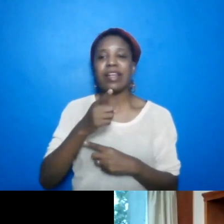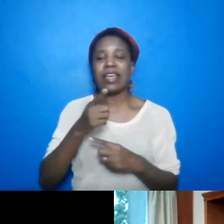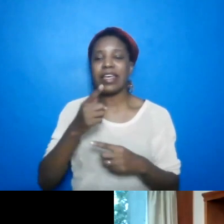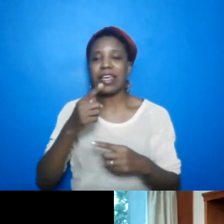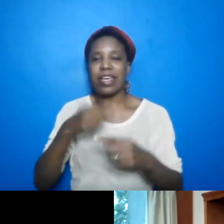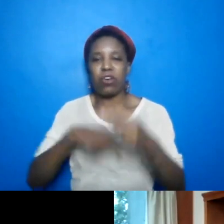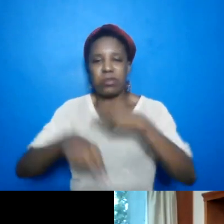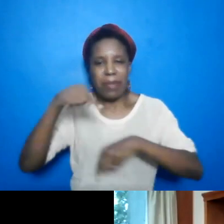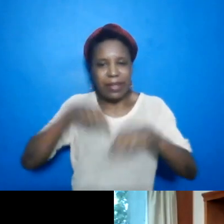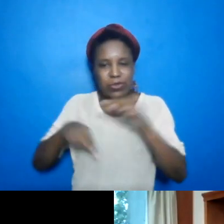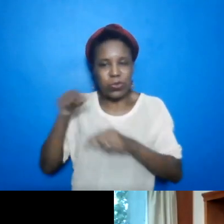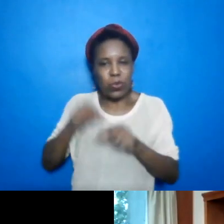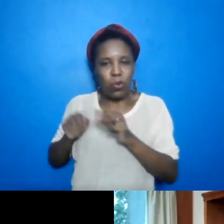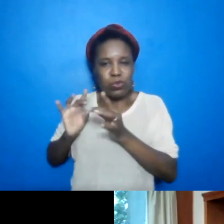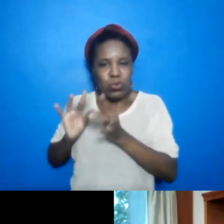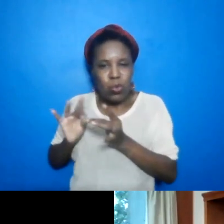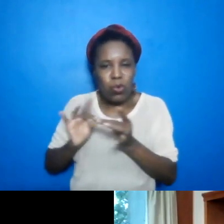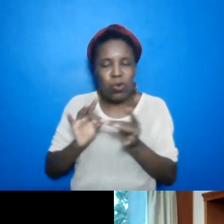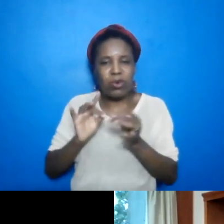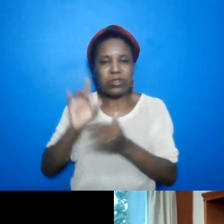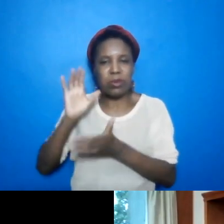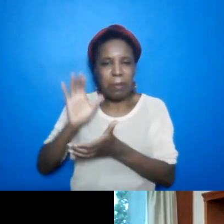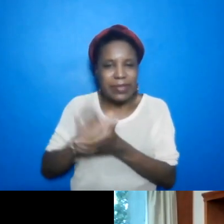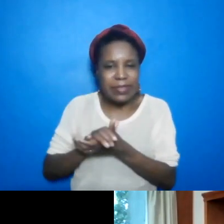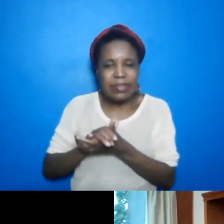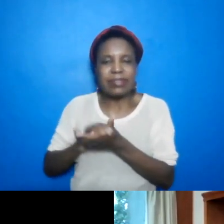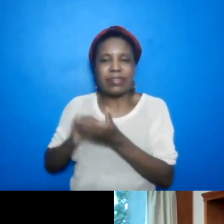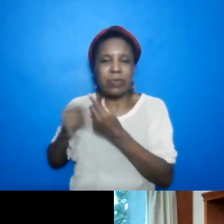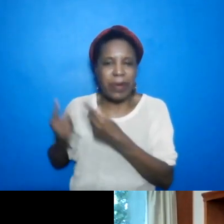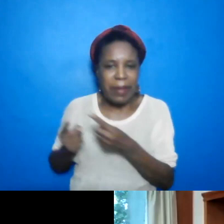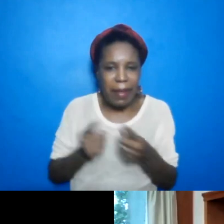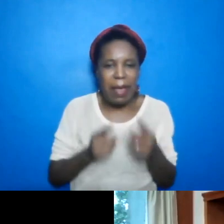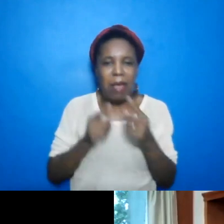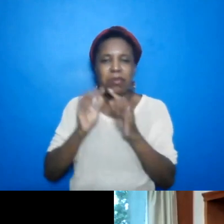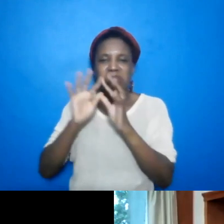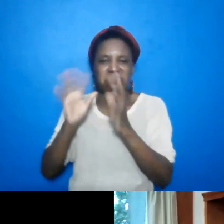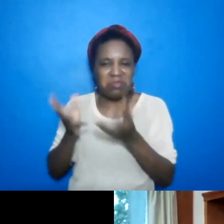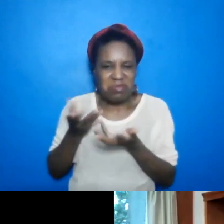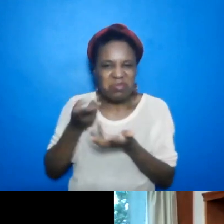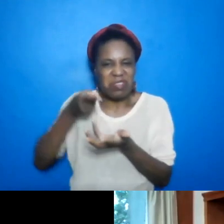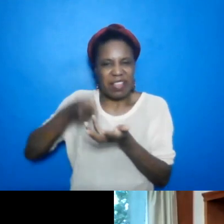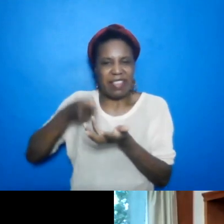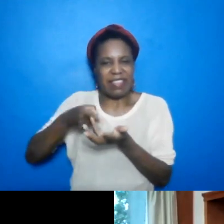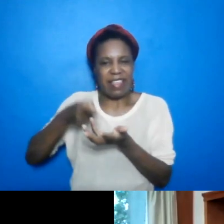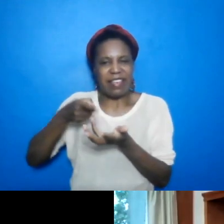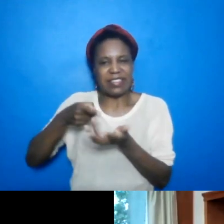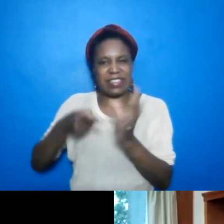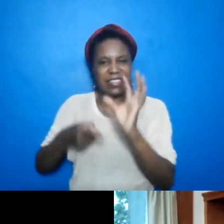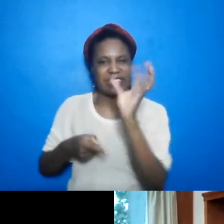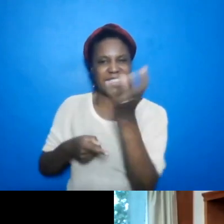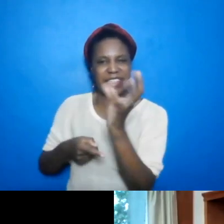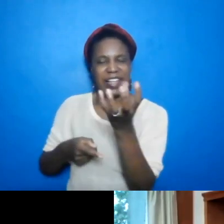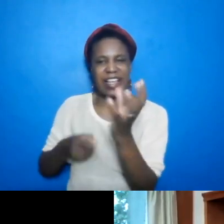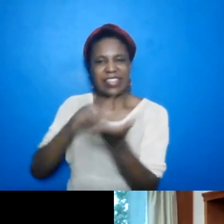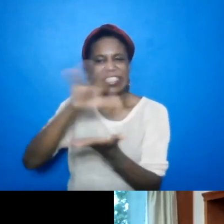narrative foundations that make domestic violence in certain communities